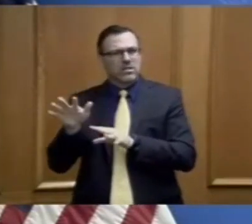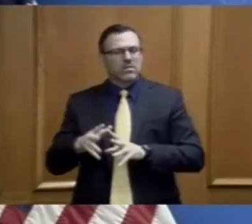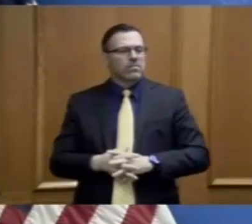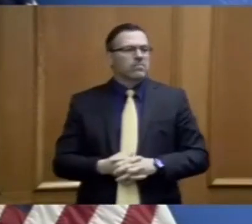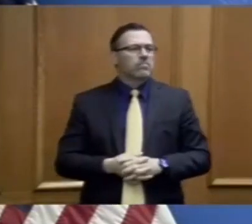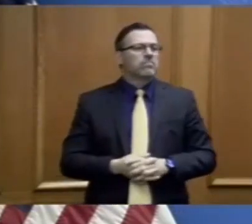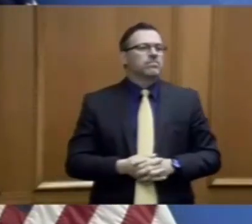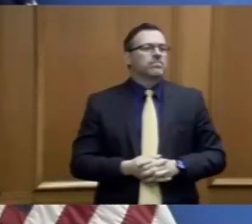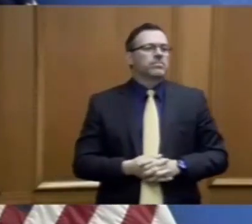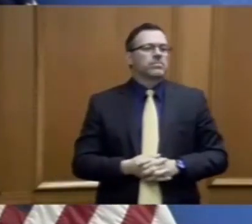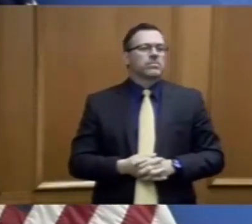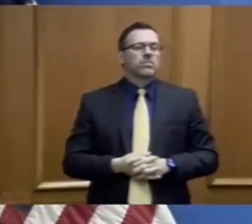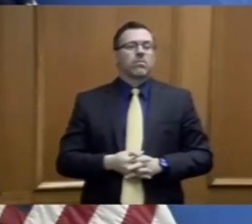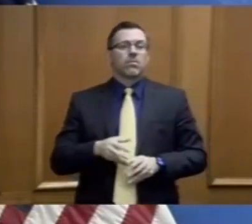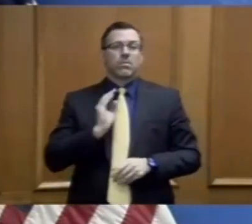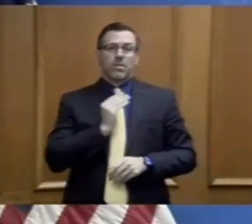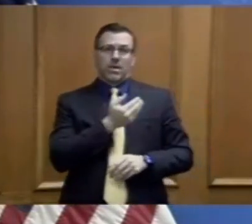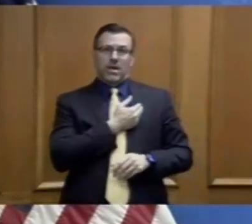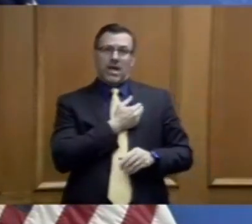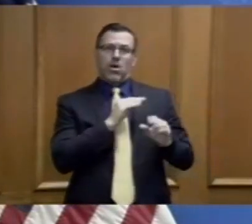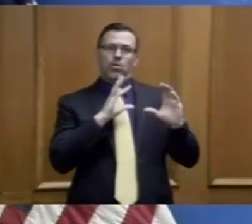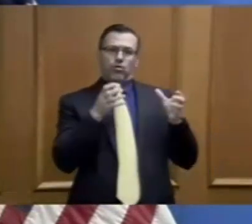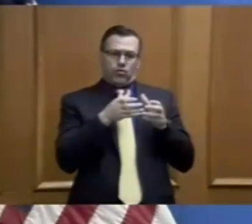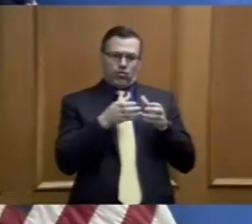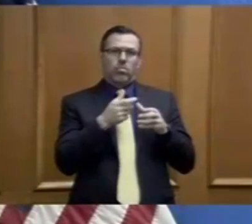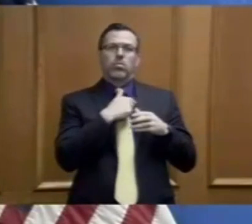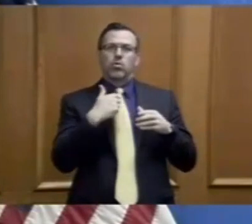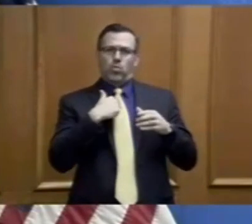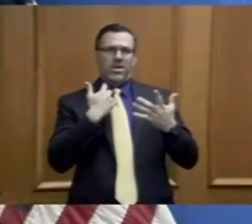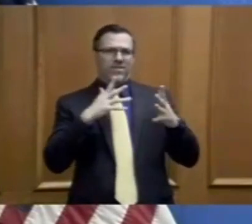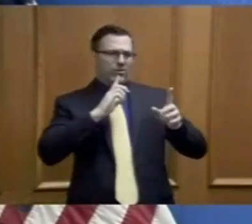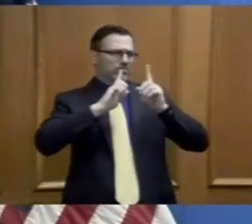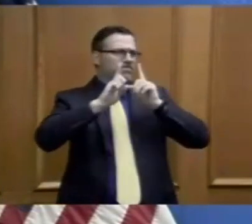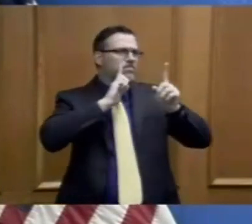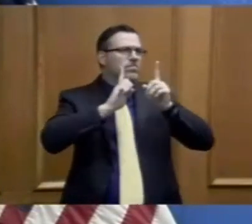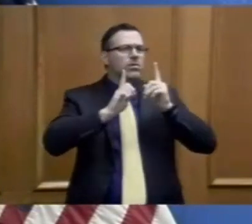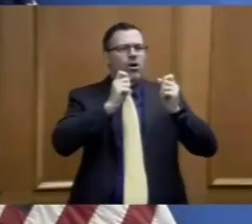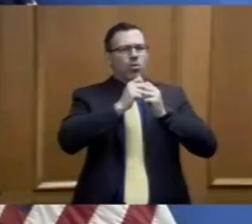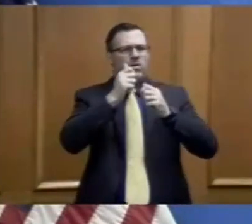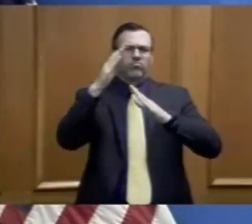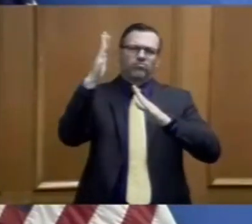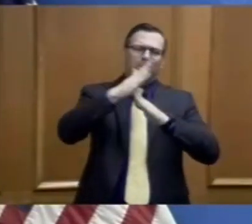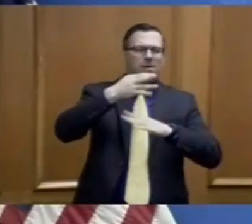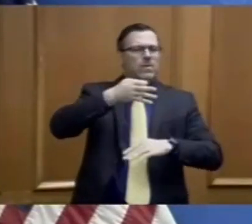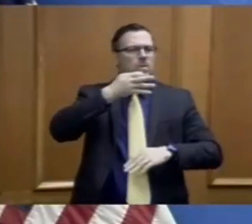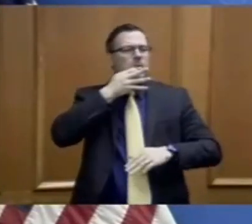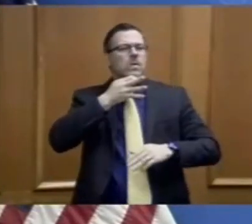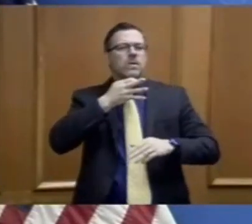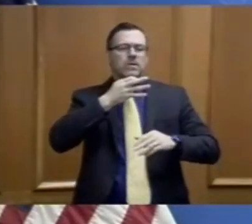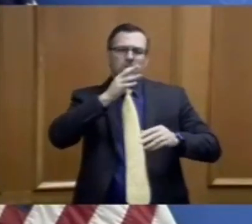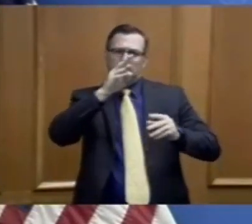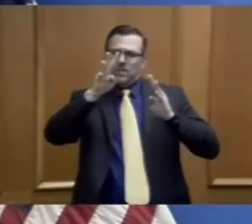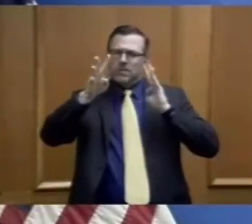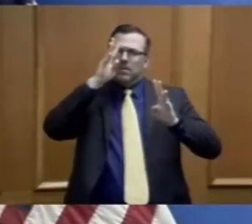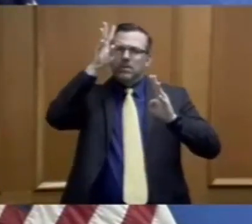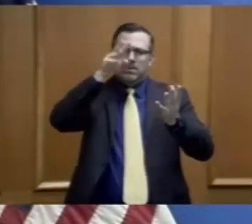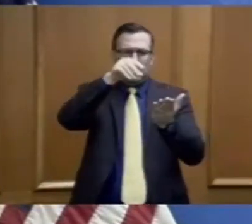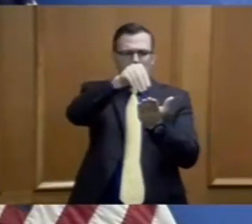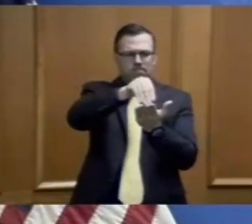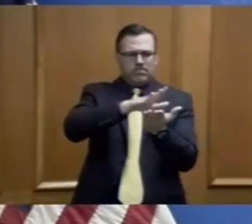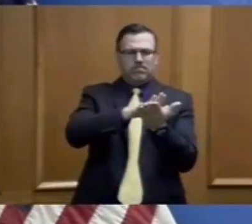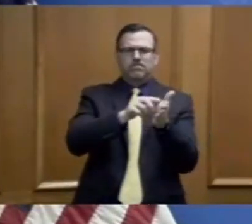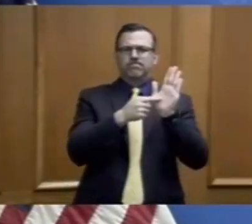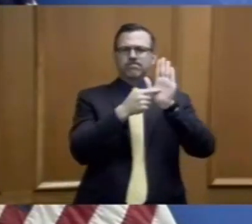with health experts and industry experts, has put together the Tennessee Pledge, guidance that